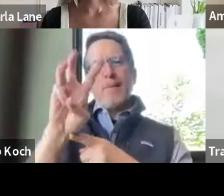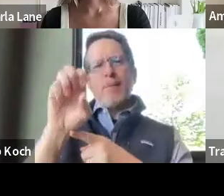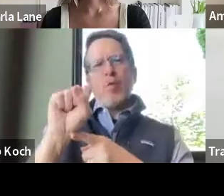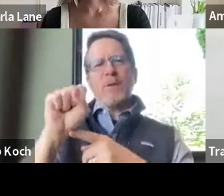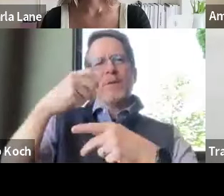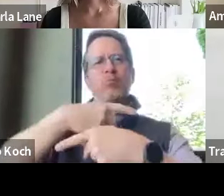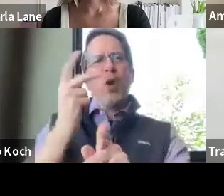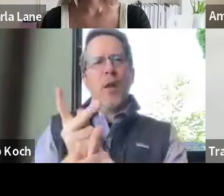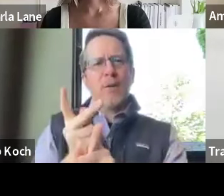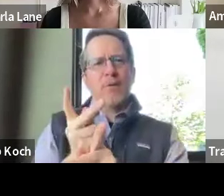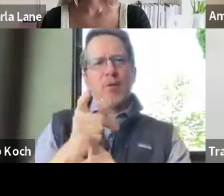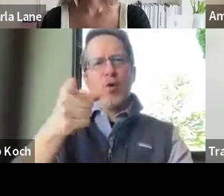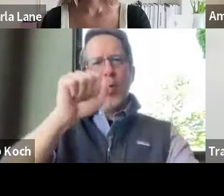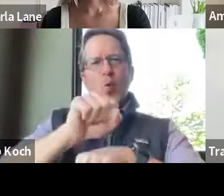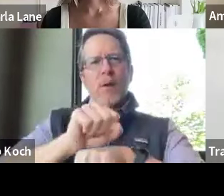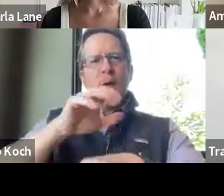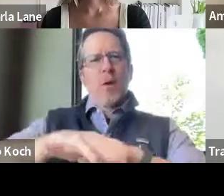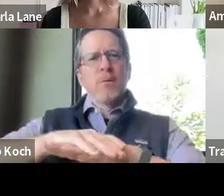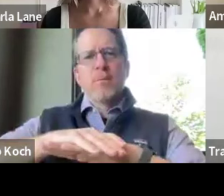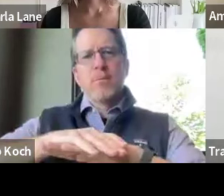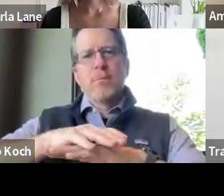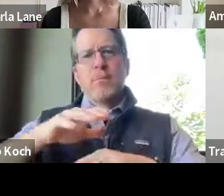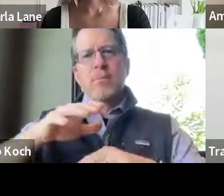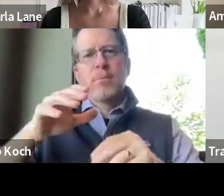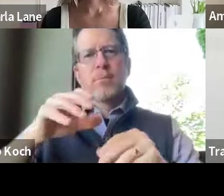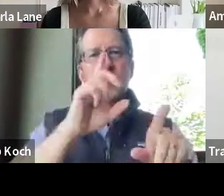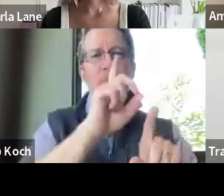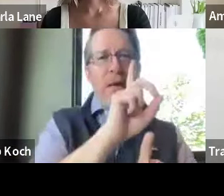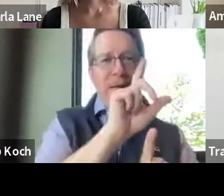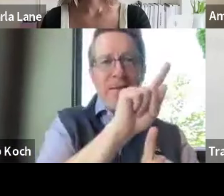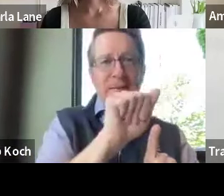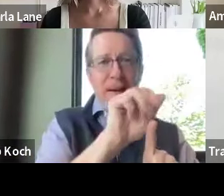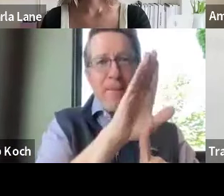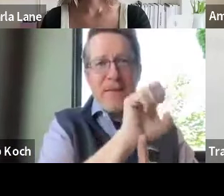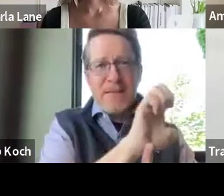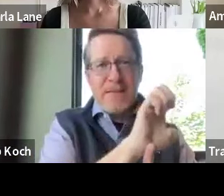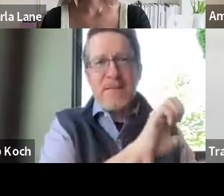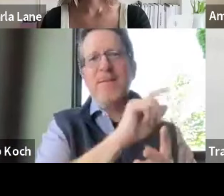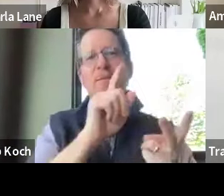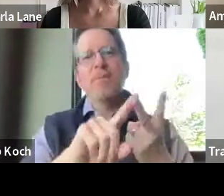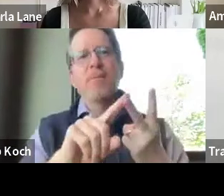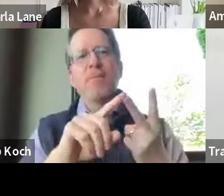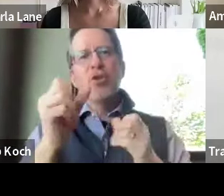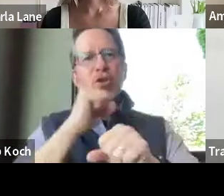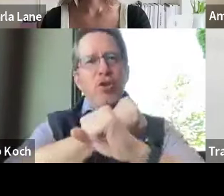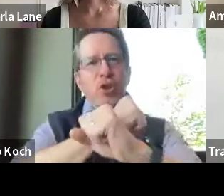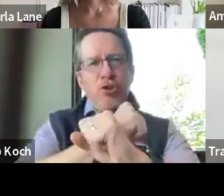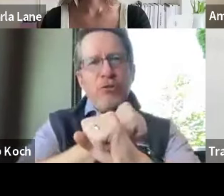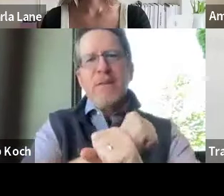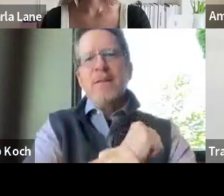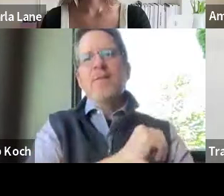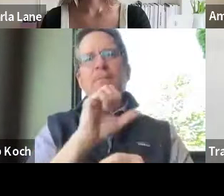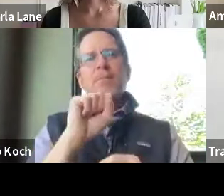Rob saying, I understand that you're an engineer, but I was just wondering what AWS product that you were working on. So is it the